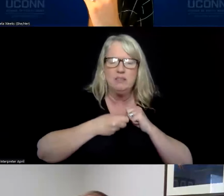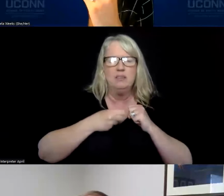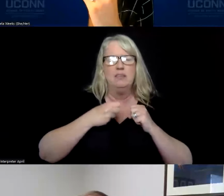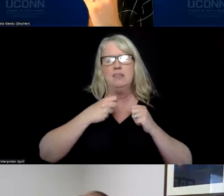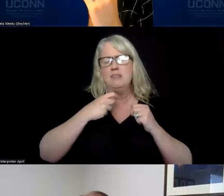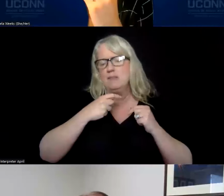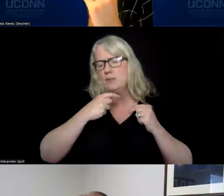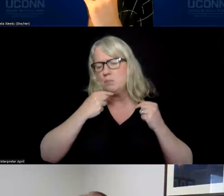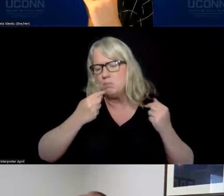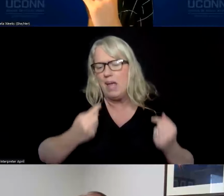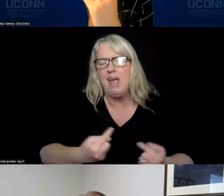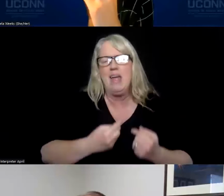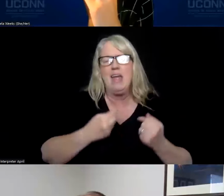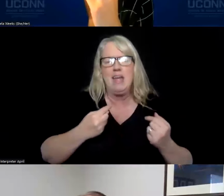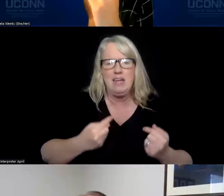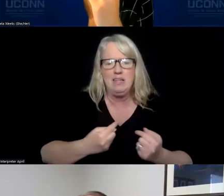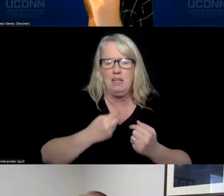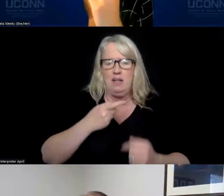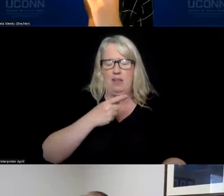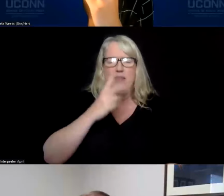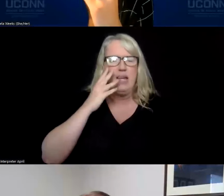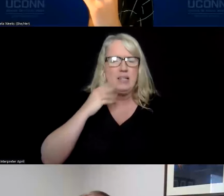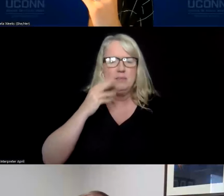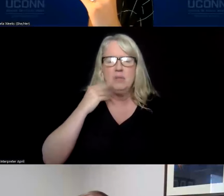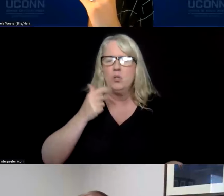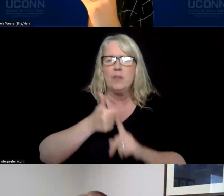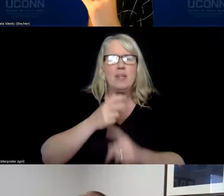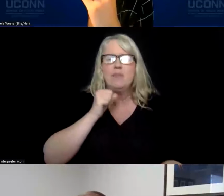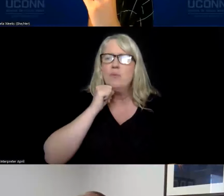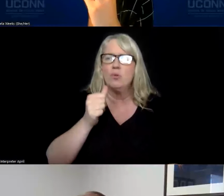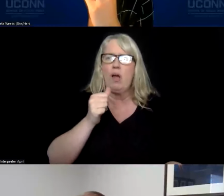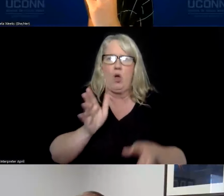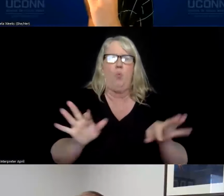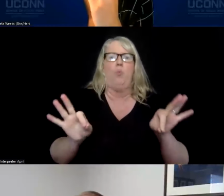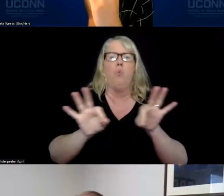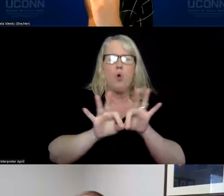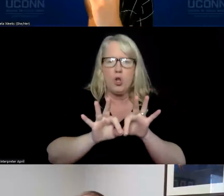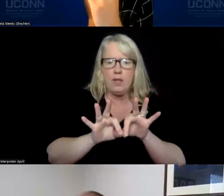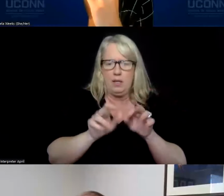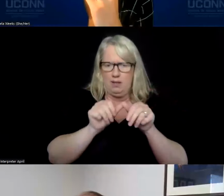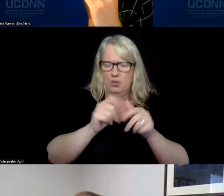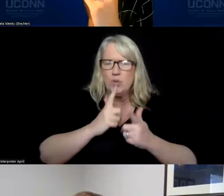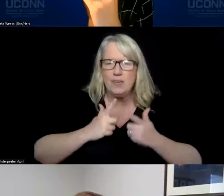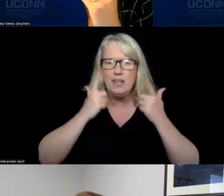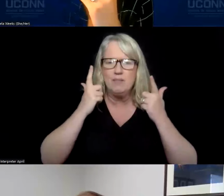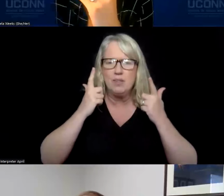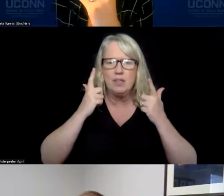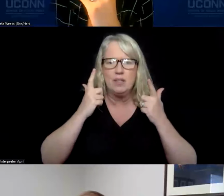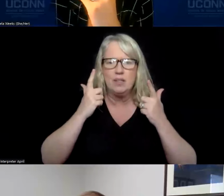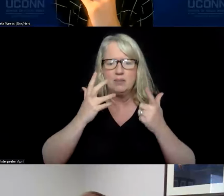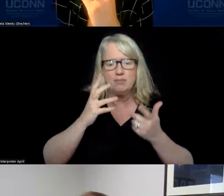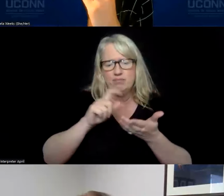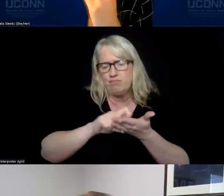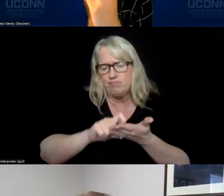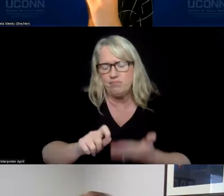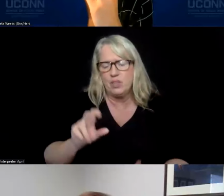been instilled in them that they were not worthy of living. They left 2 suicide notes. They left